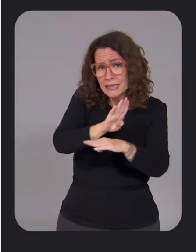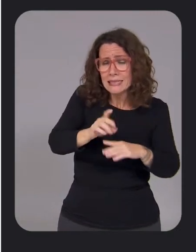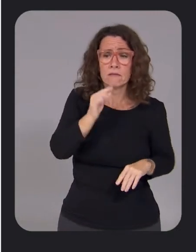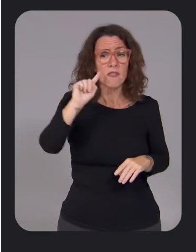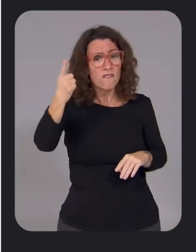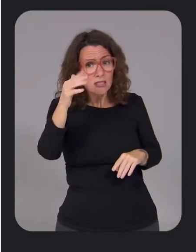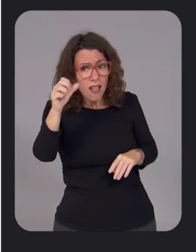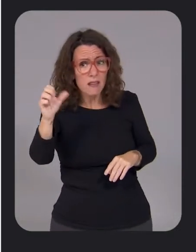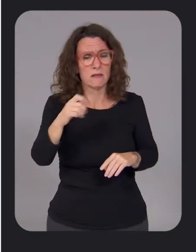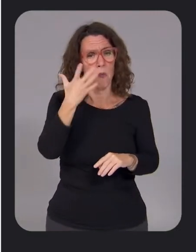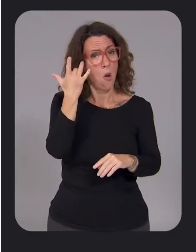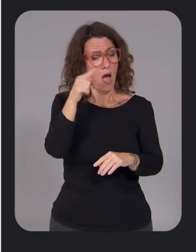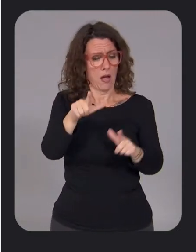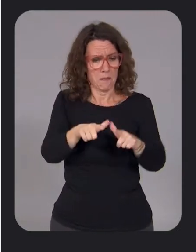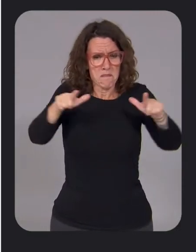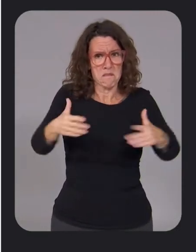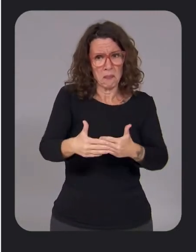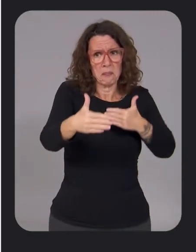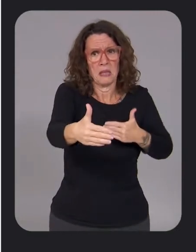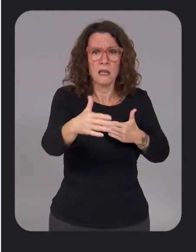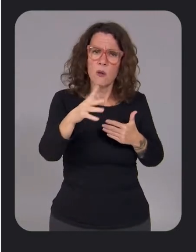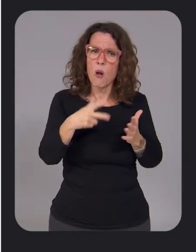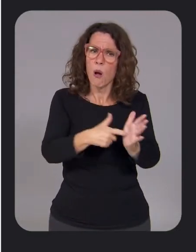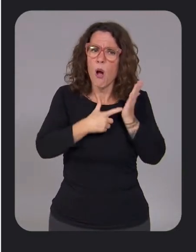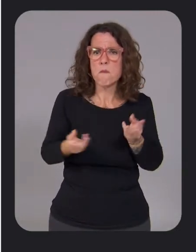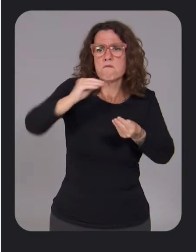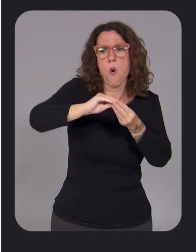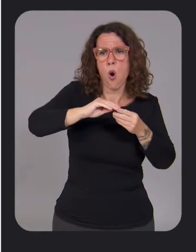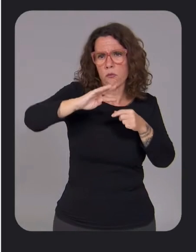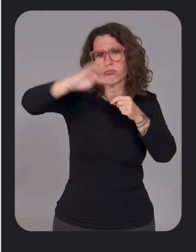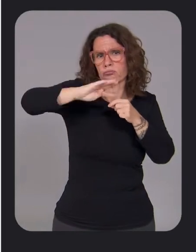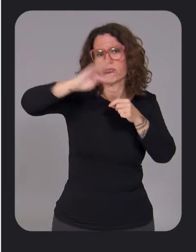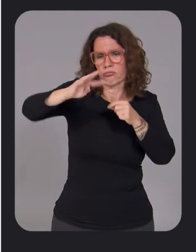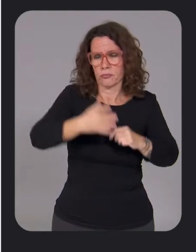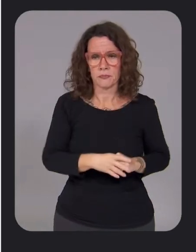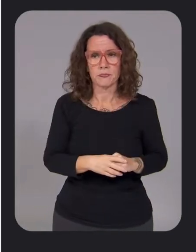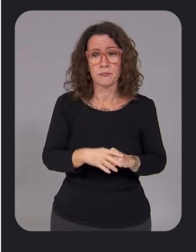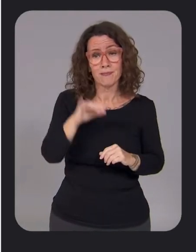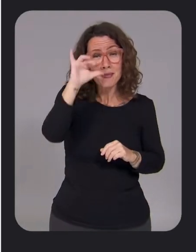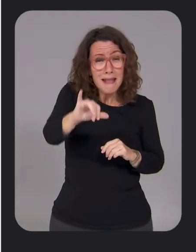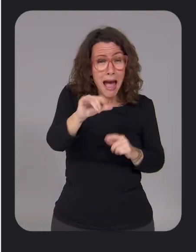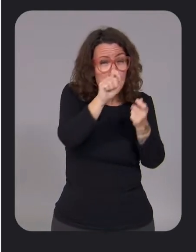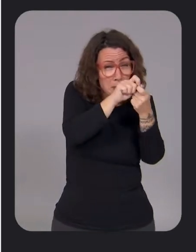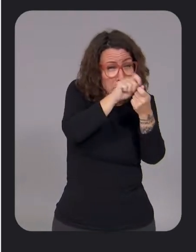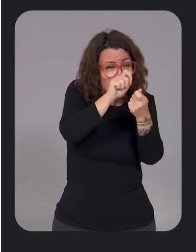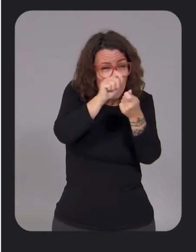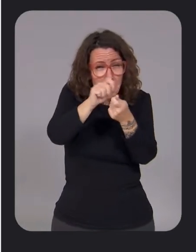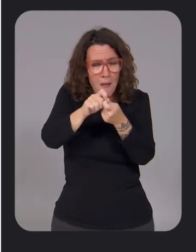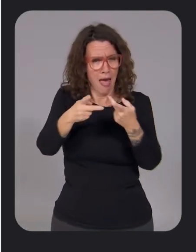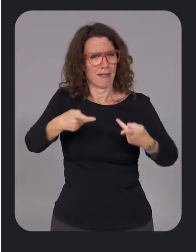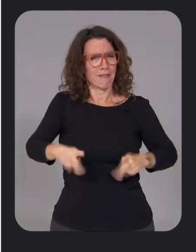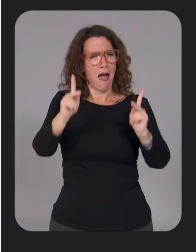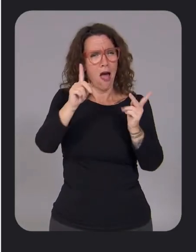seats because they take up more space and therefore make up a larger share of total emissions. This level of